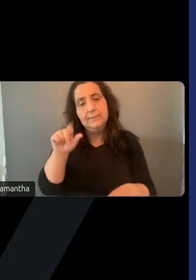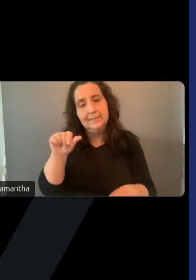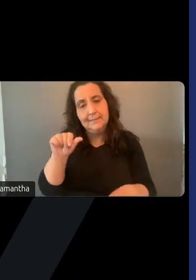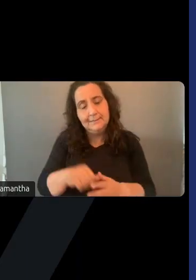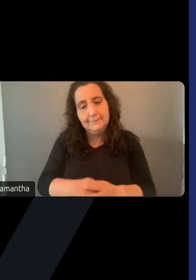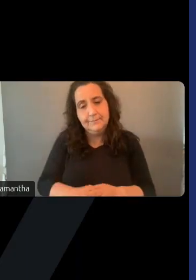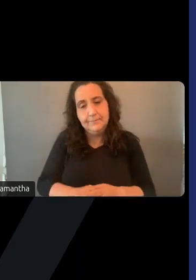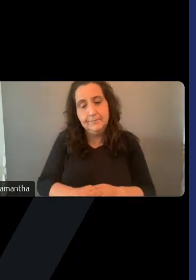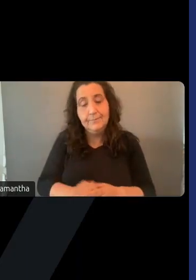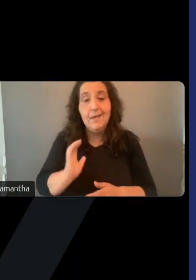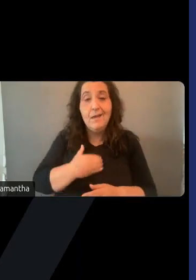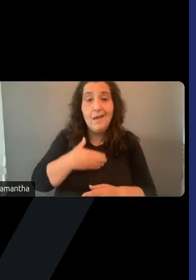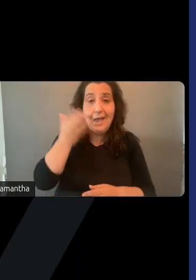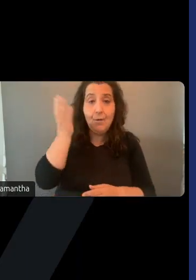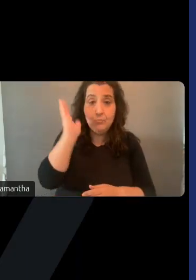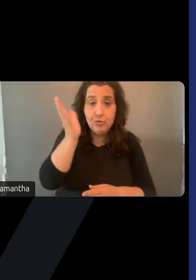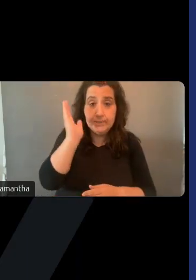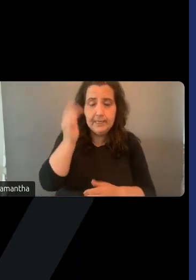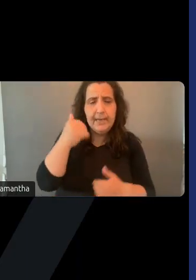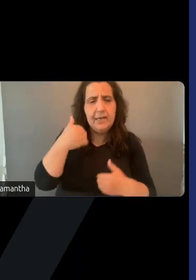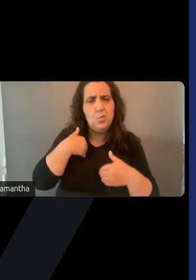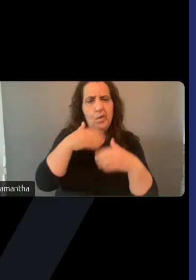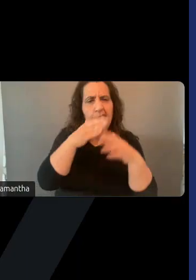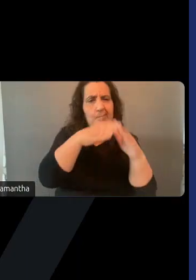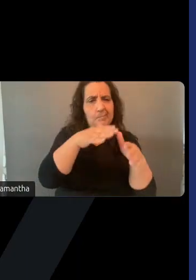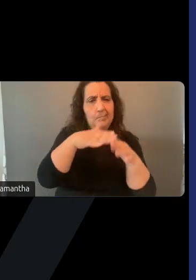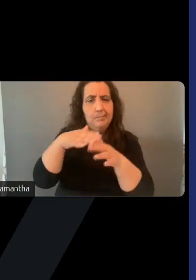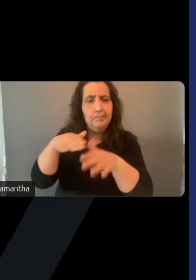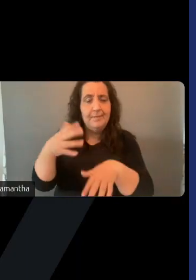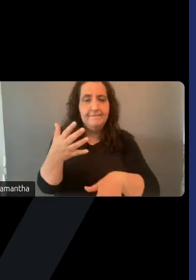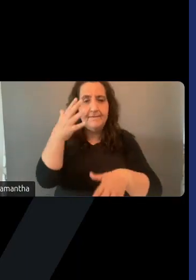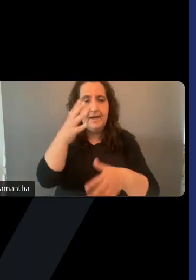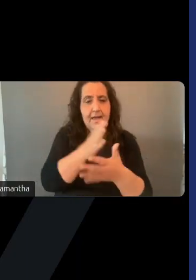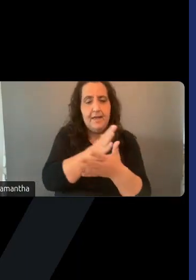And the presentation has been broken up into 5 parts.